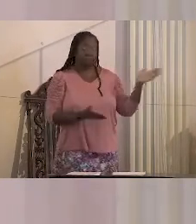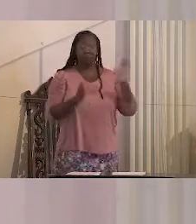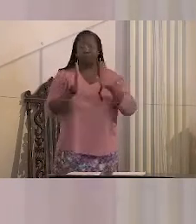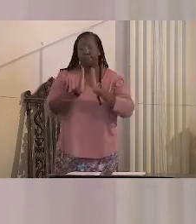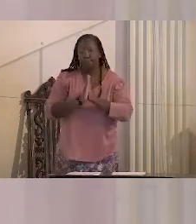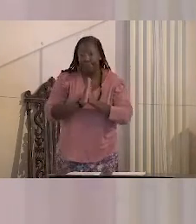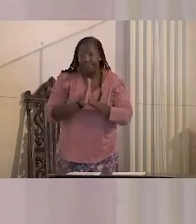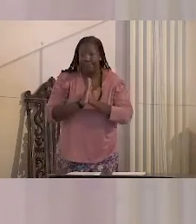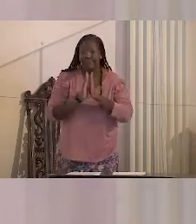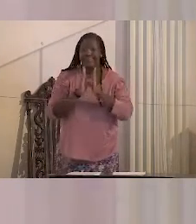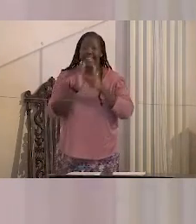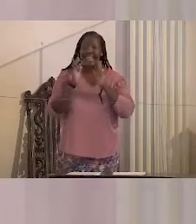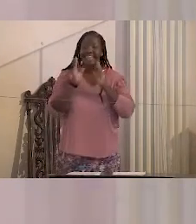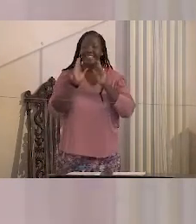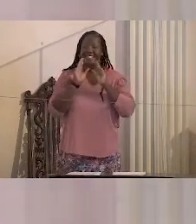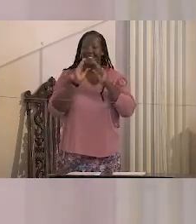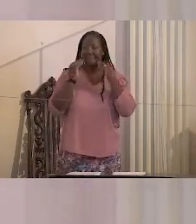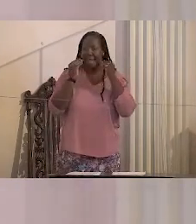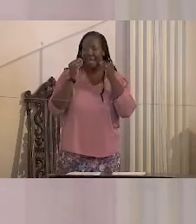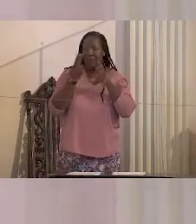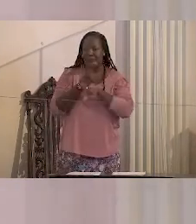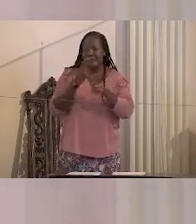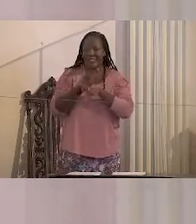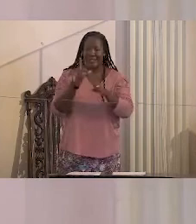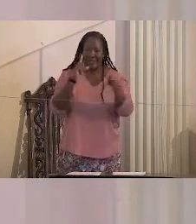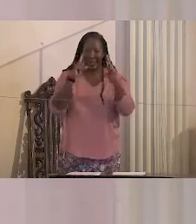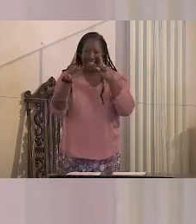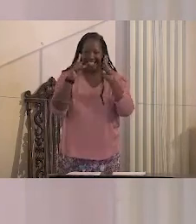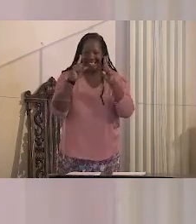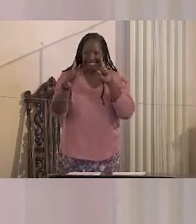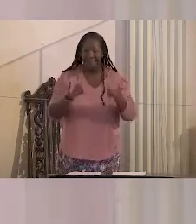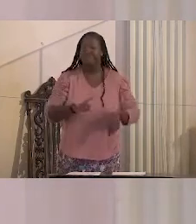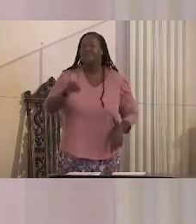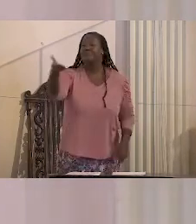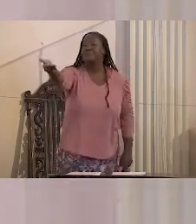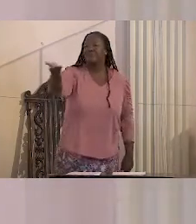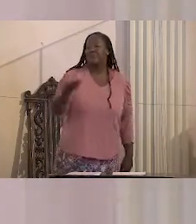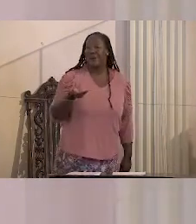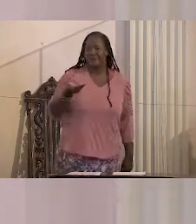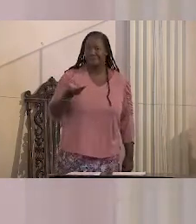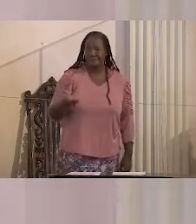and smile with your eyes. Welcome to All Souls Church.